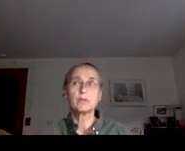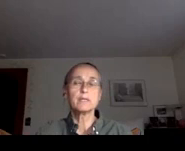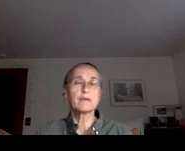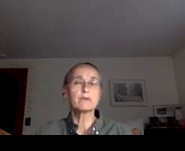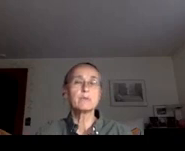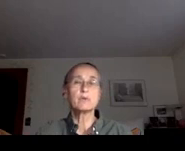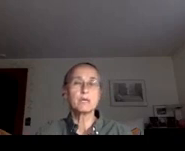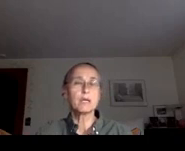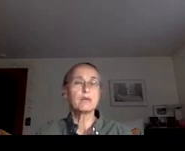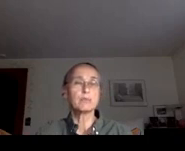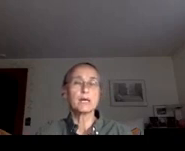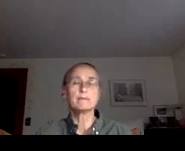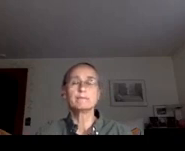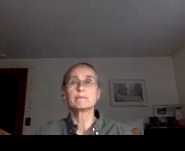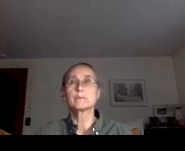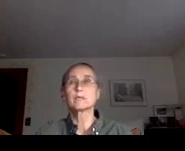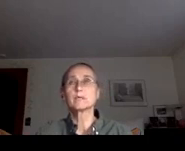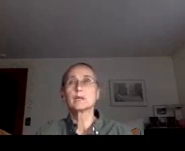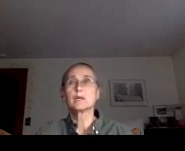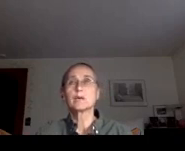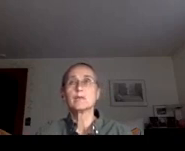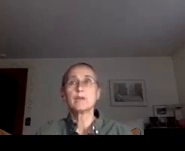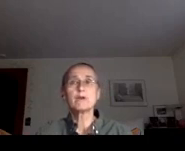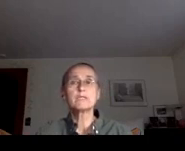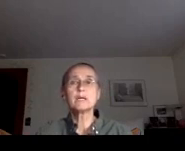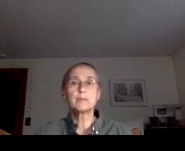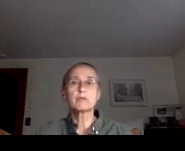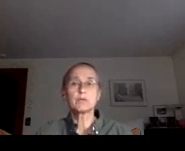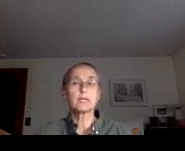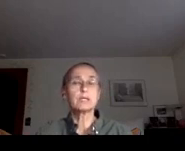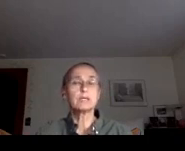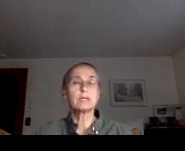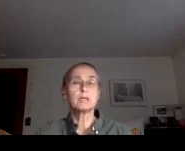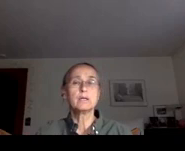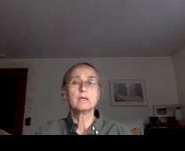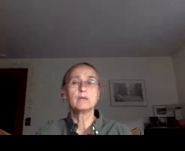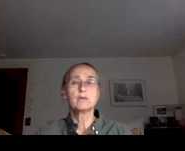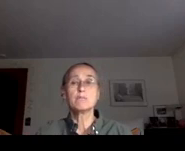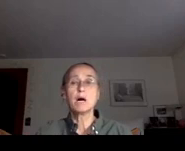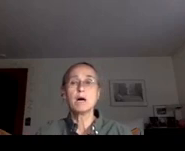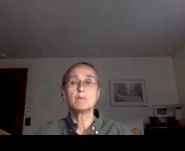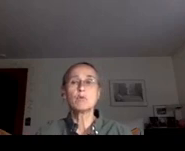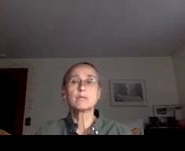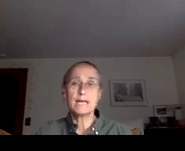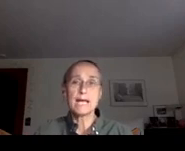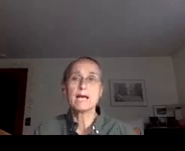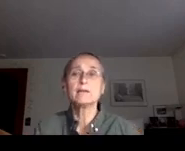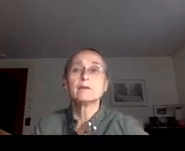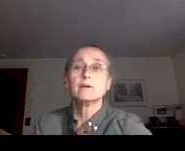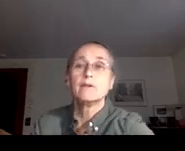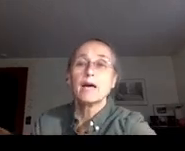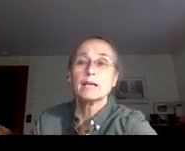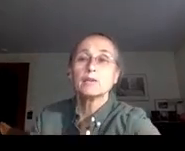experience in the deaf community have been. Very typically, it's a mom or